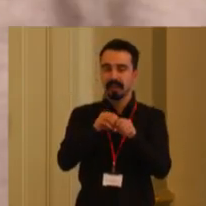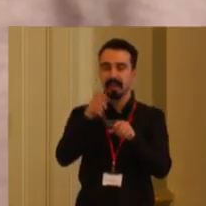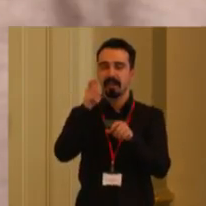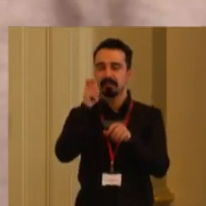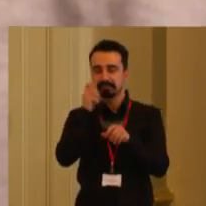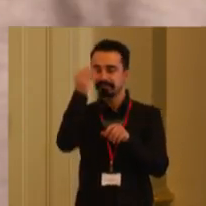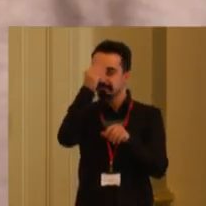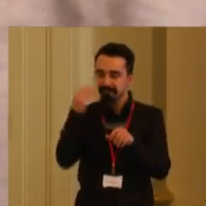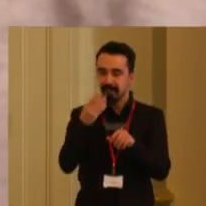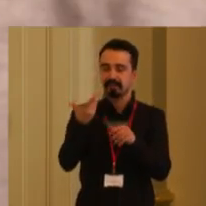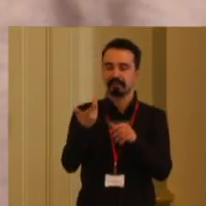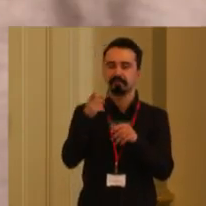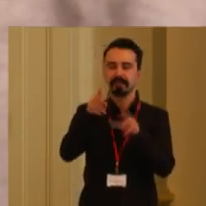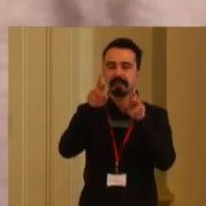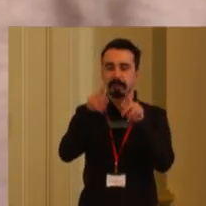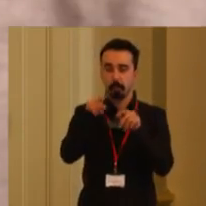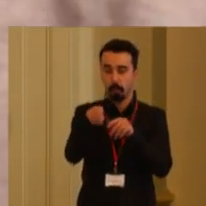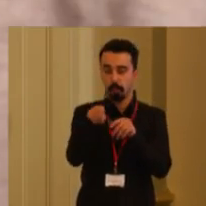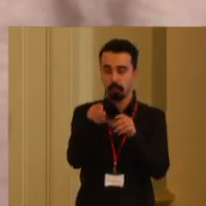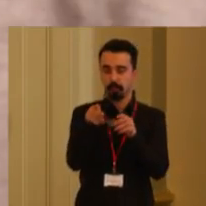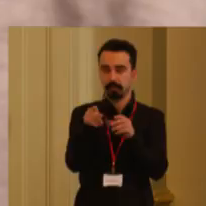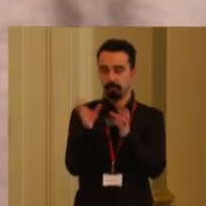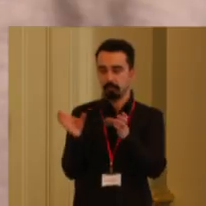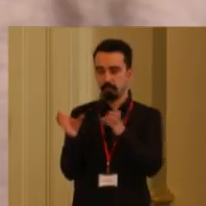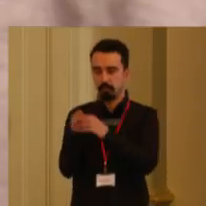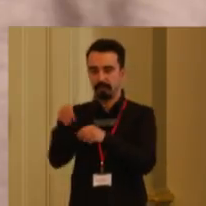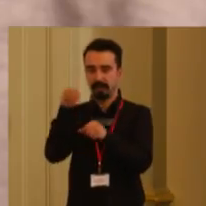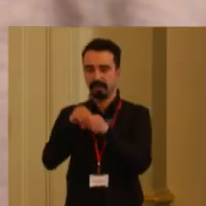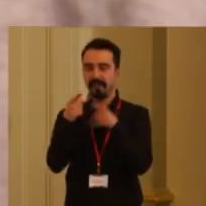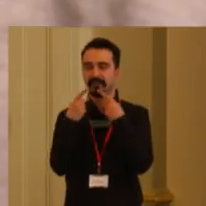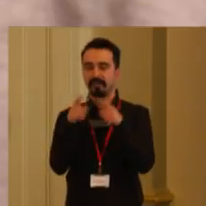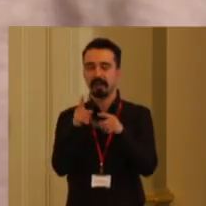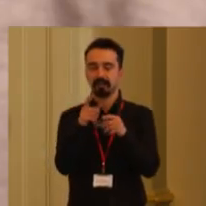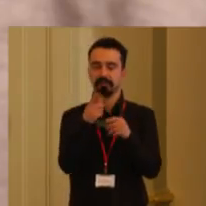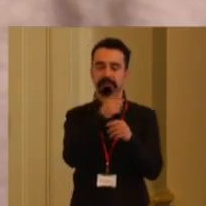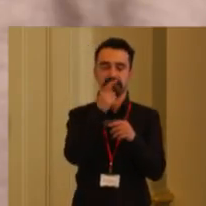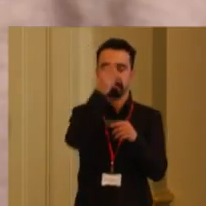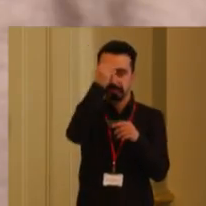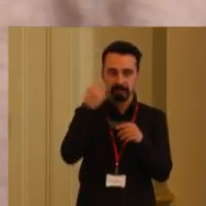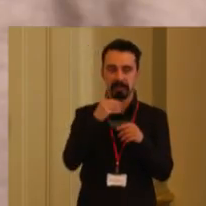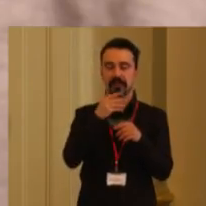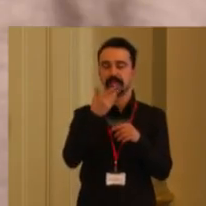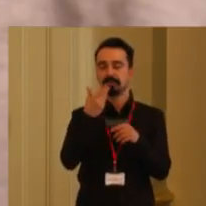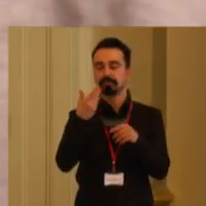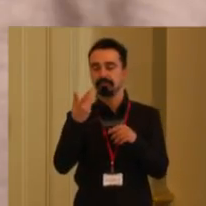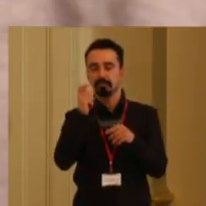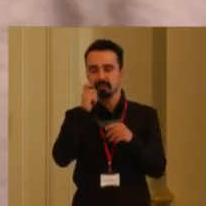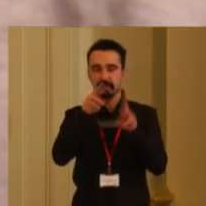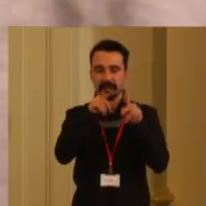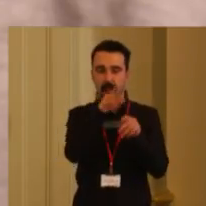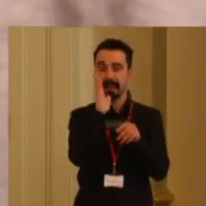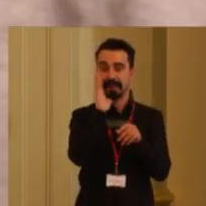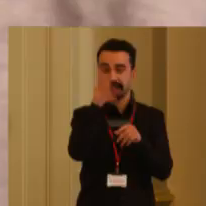unemployment. Another one to mention is ethnic identities and different